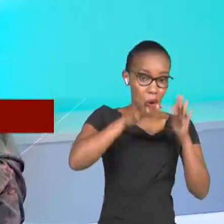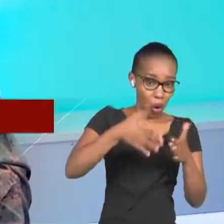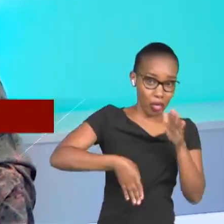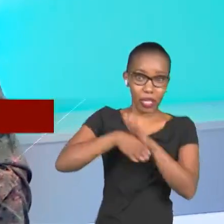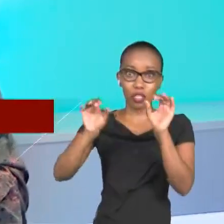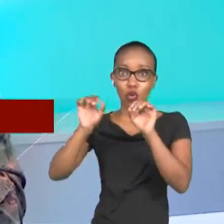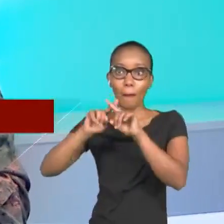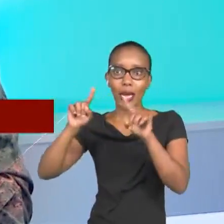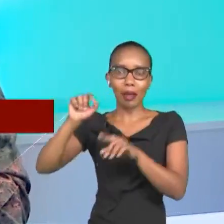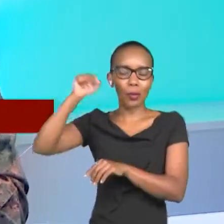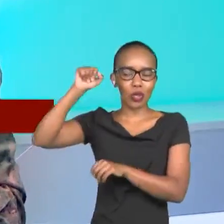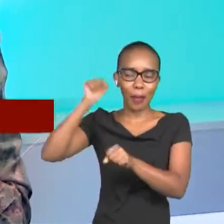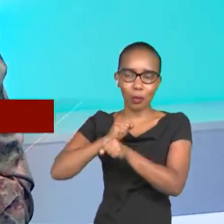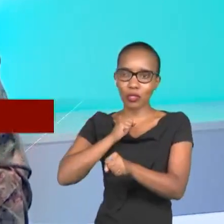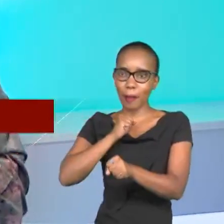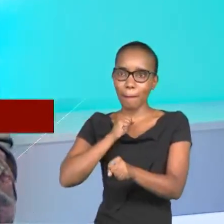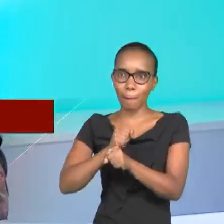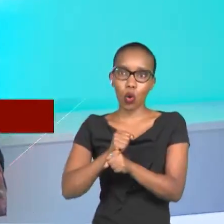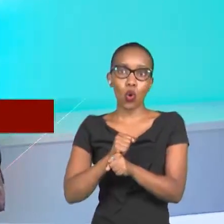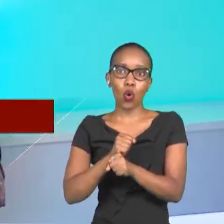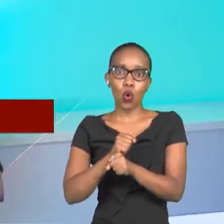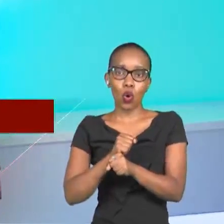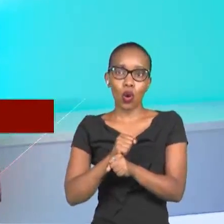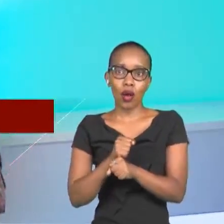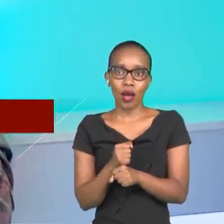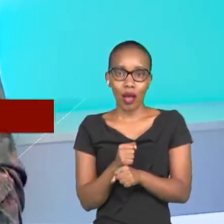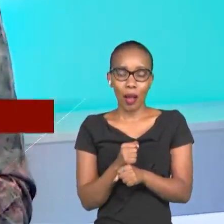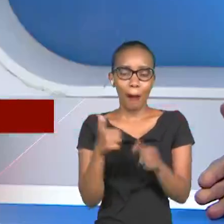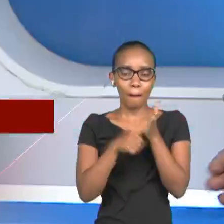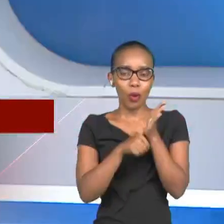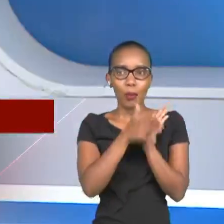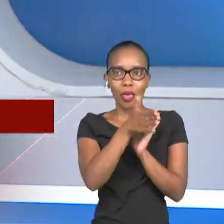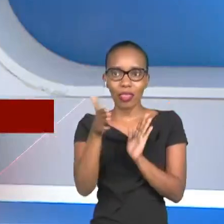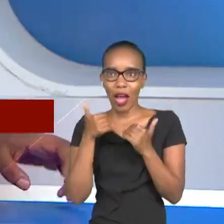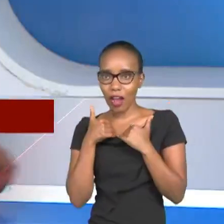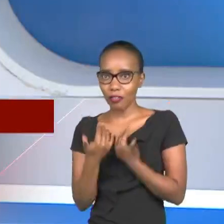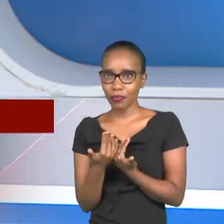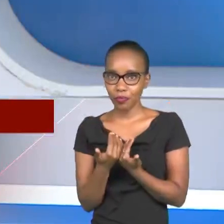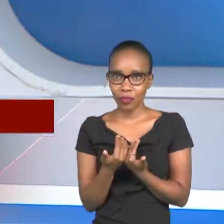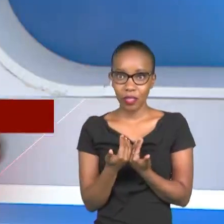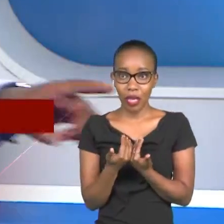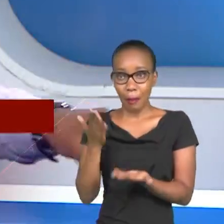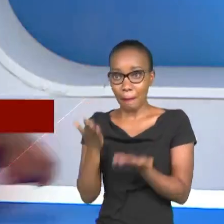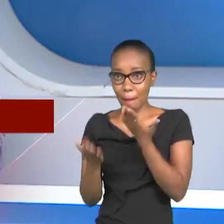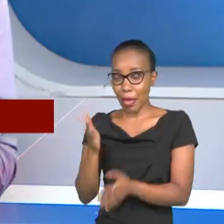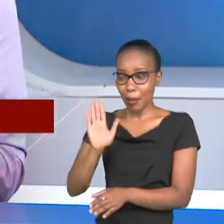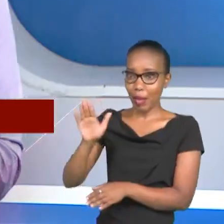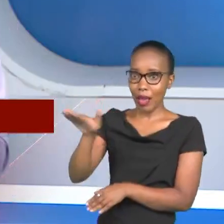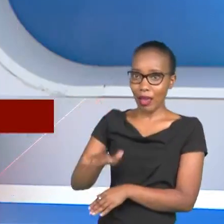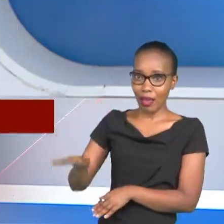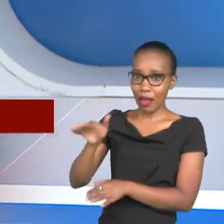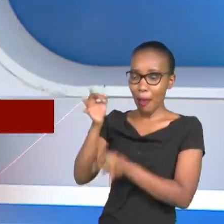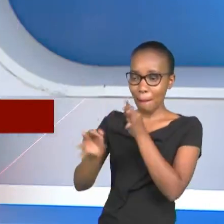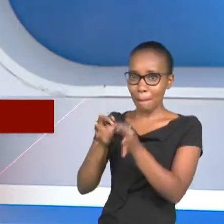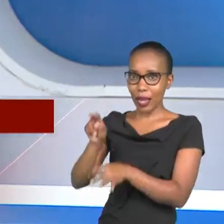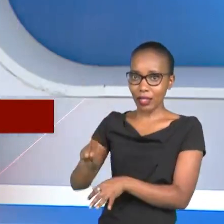you cannot with those things. Those waves are there. With what you said, Honorable Gakuya, what if you find that actually your constituency, Embakasi